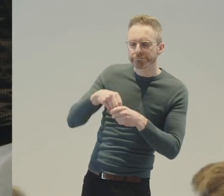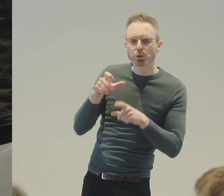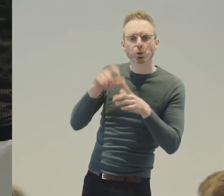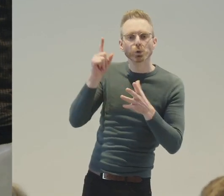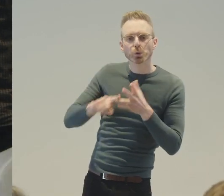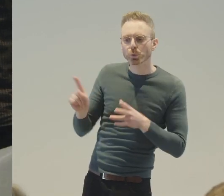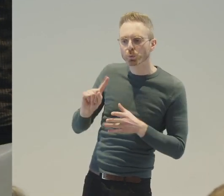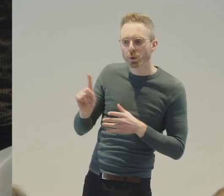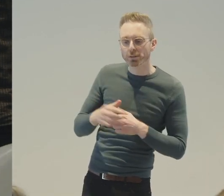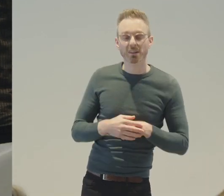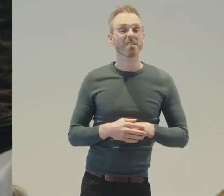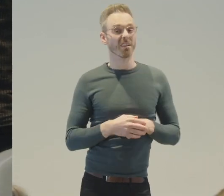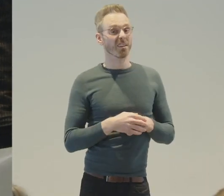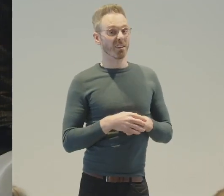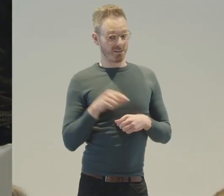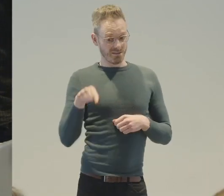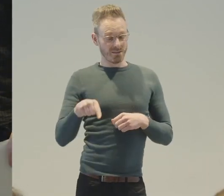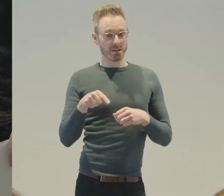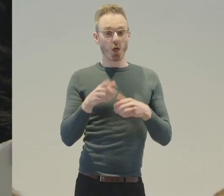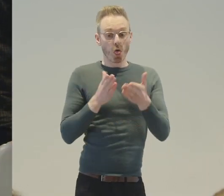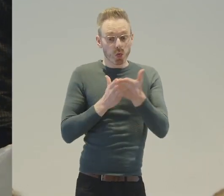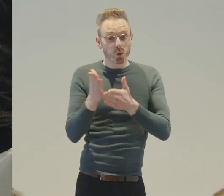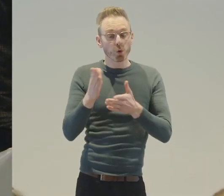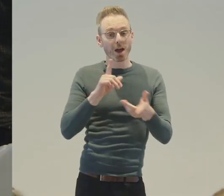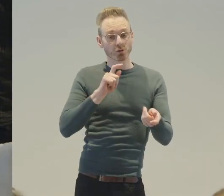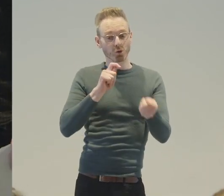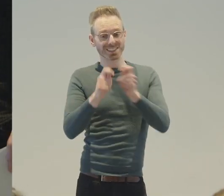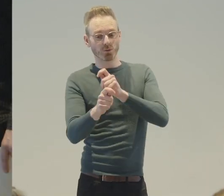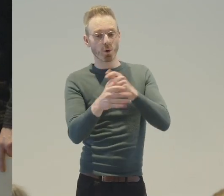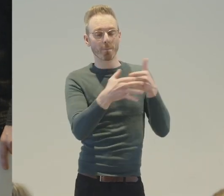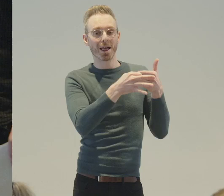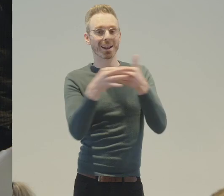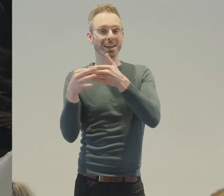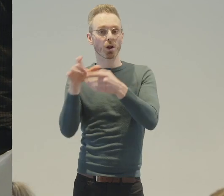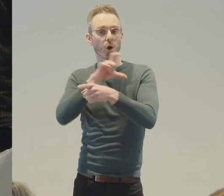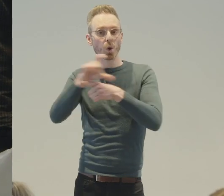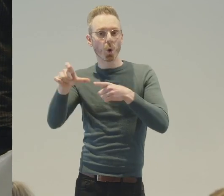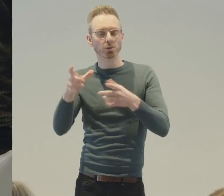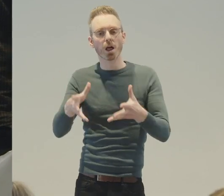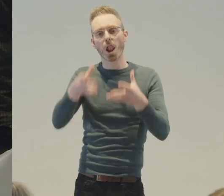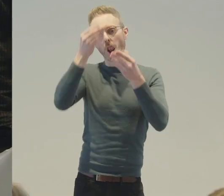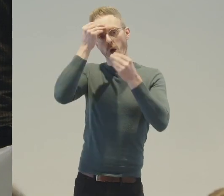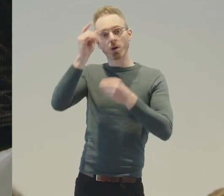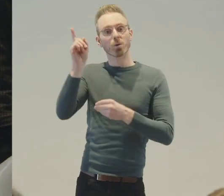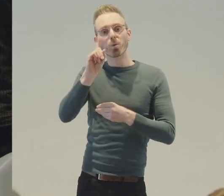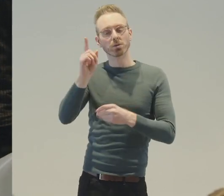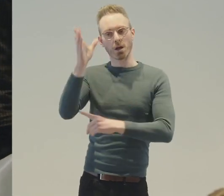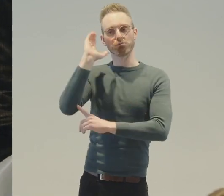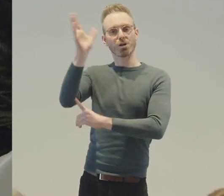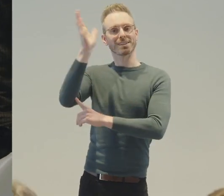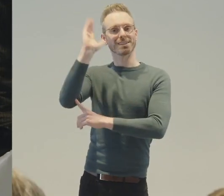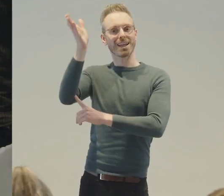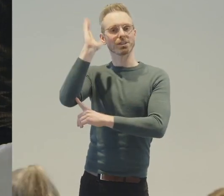presentation skills, about how to present